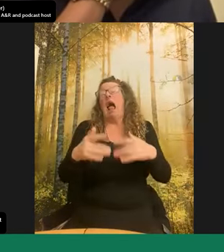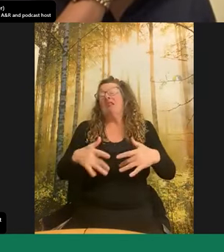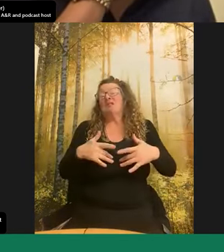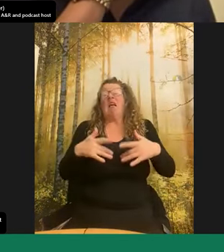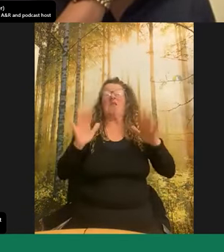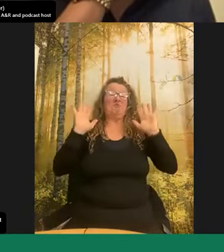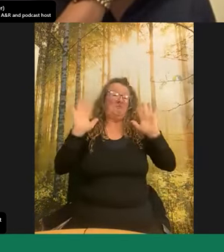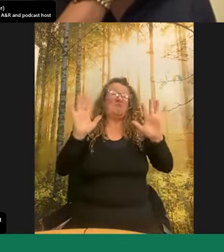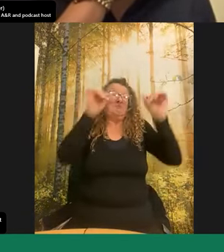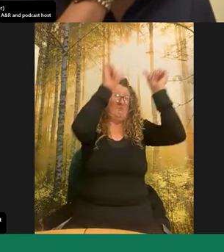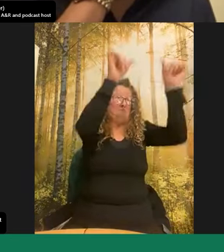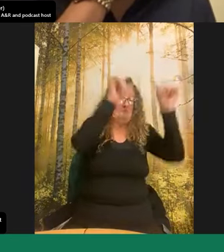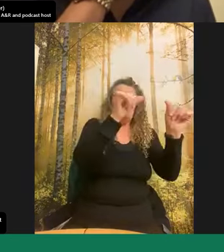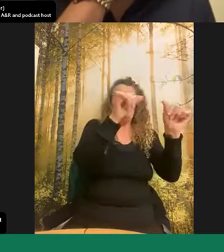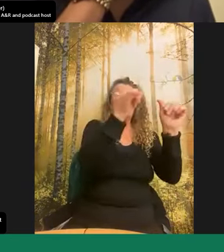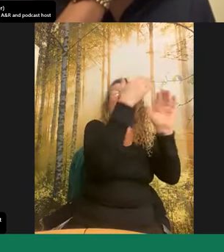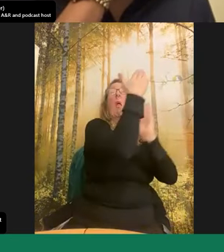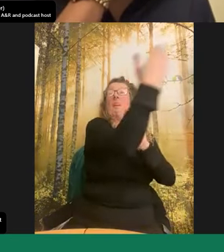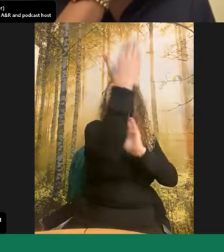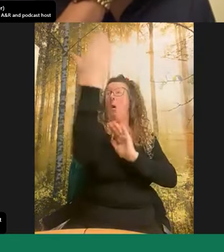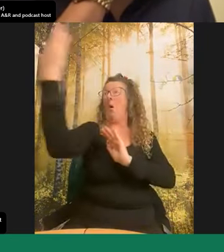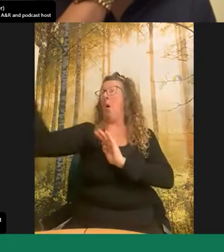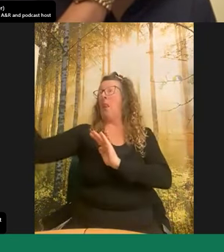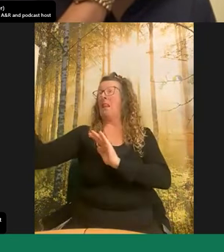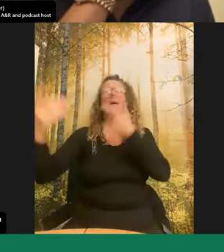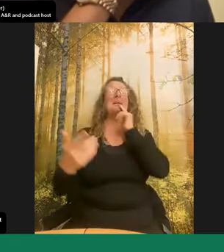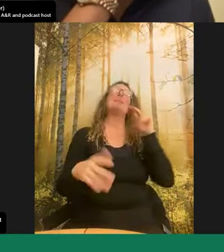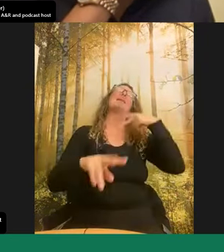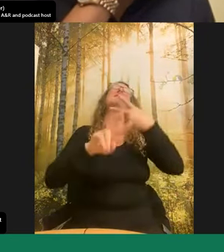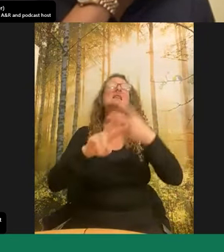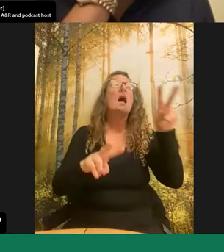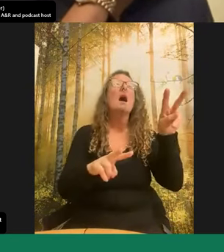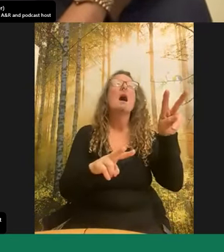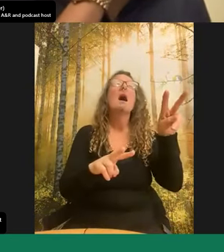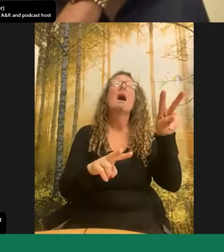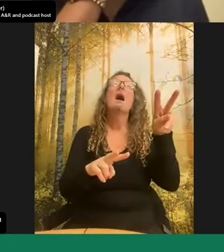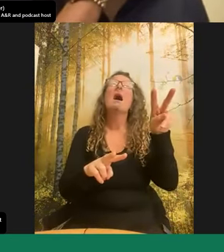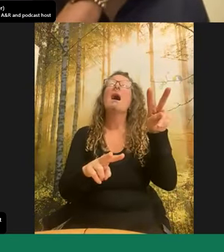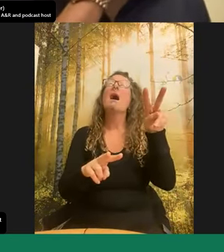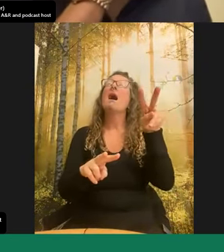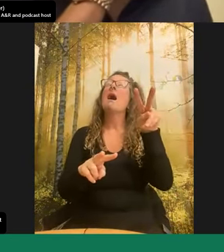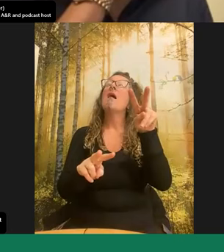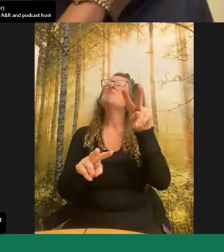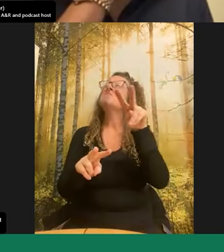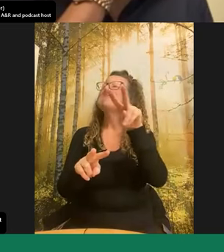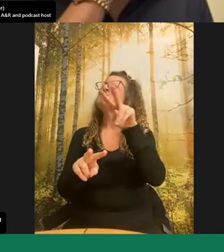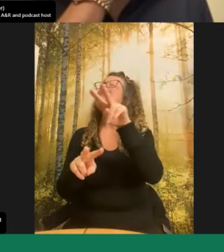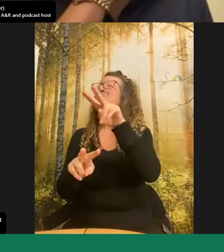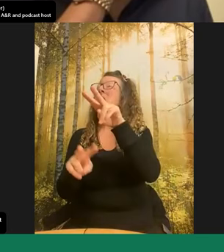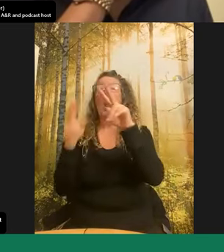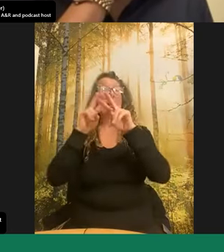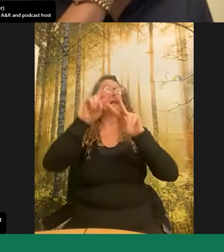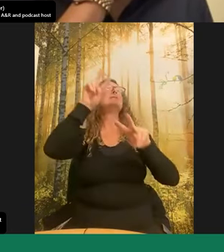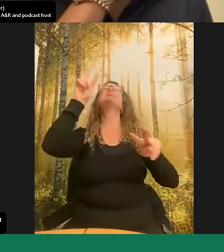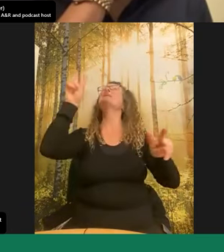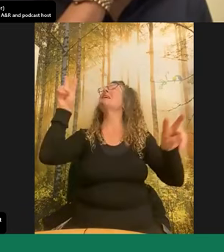wall, and there's room for people to think about that. And as we can see, because of the warriors in the room, like fighting for the